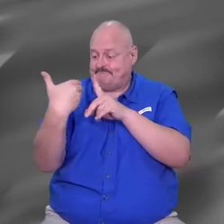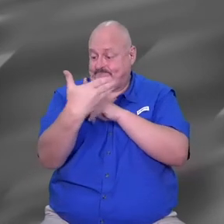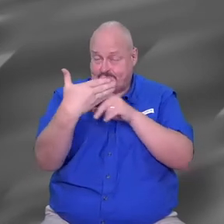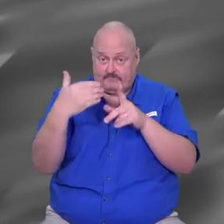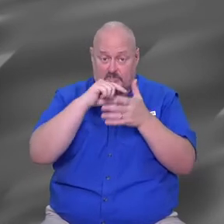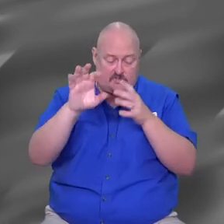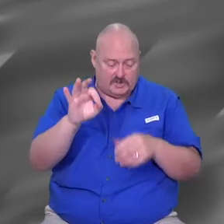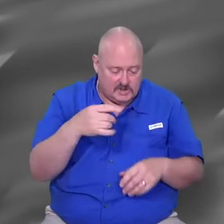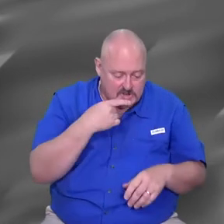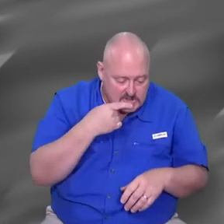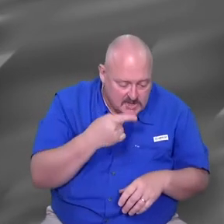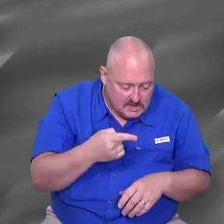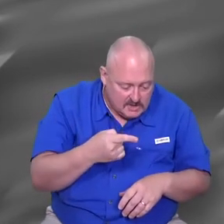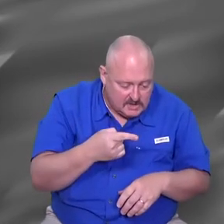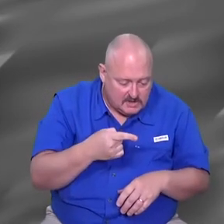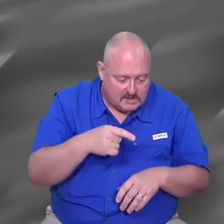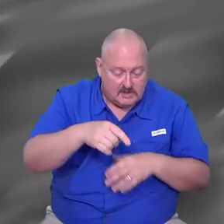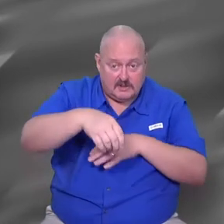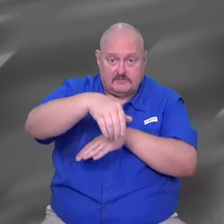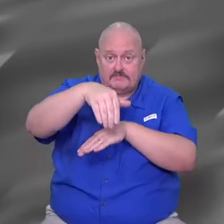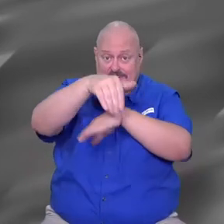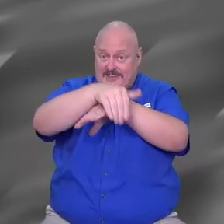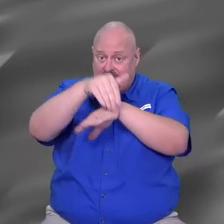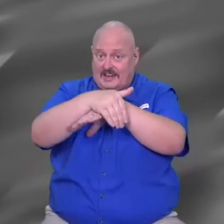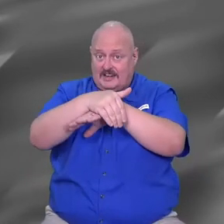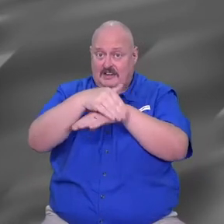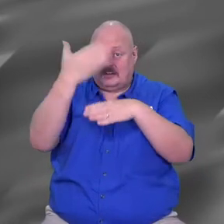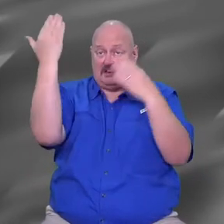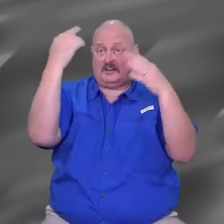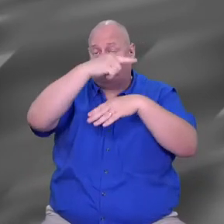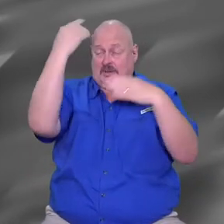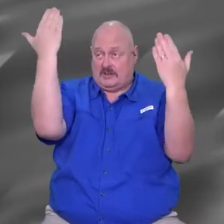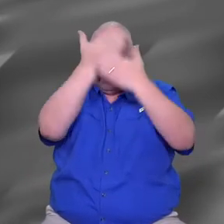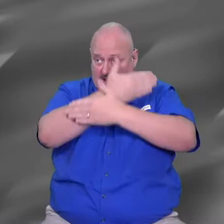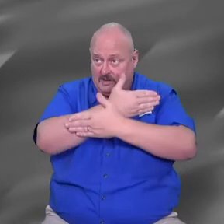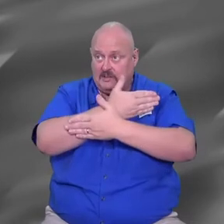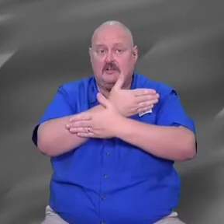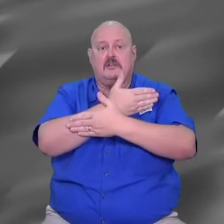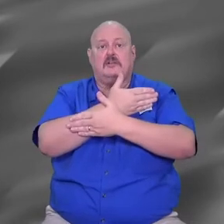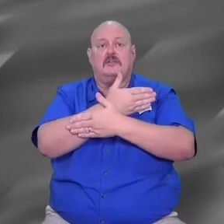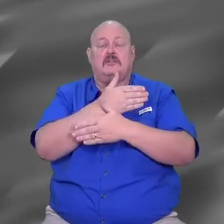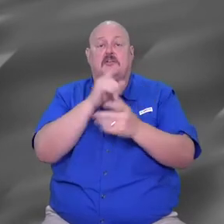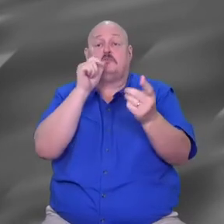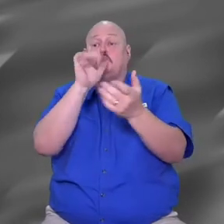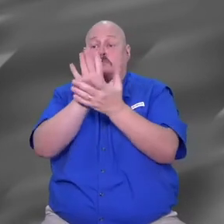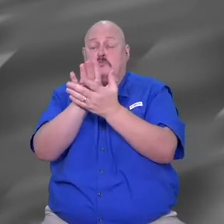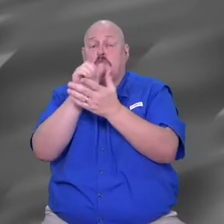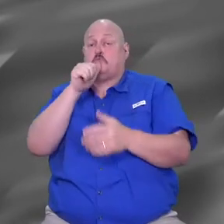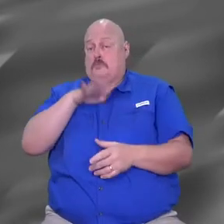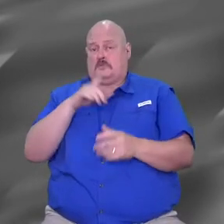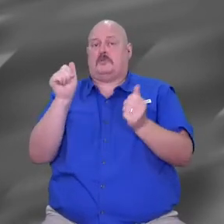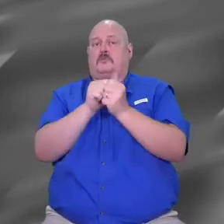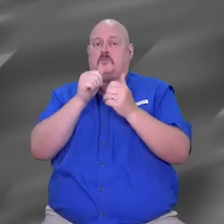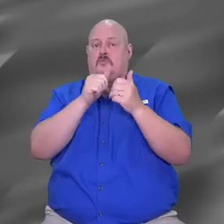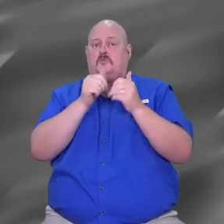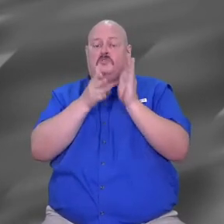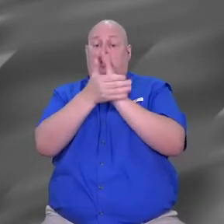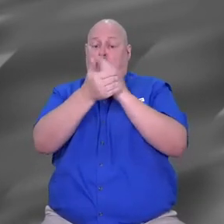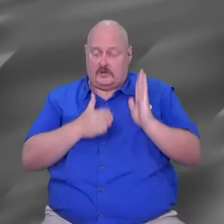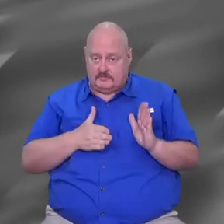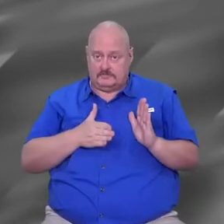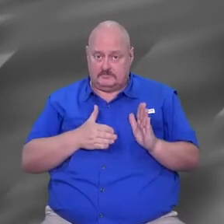verse 9, it says, in the twilight, in the evening, in the black and the dark night, behold, there met him a woman with the attire of a harlot and